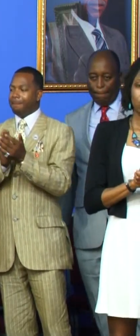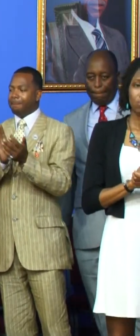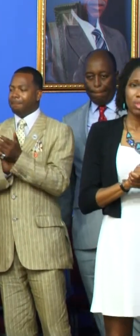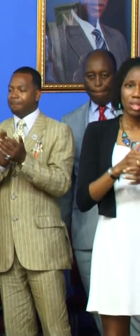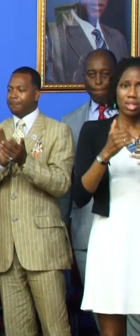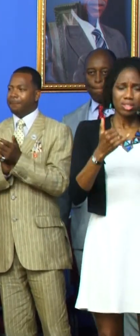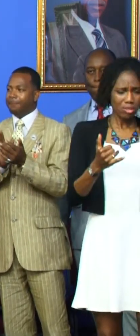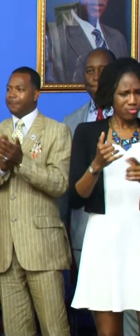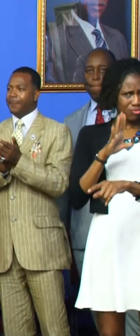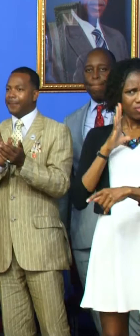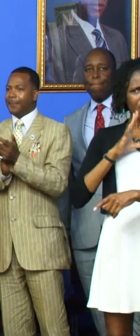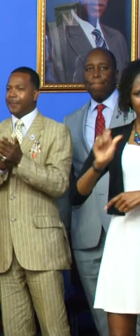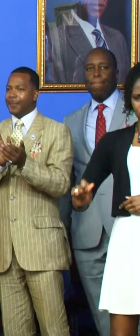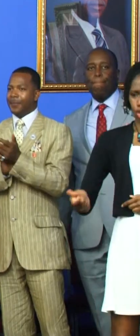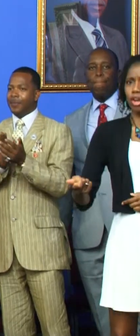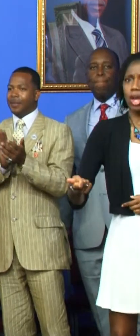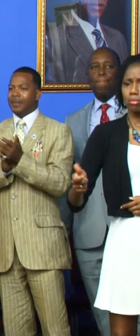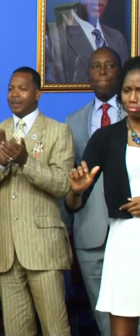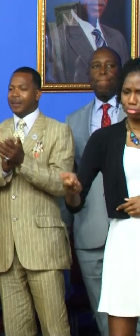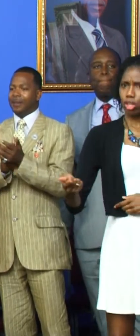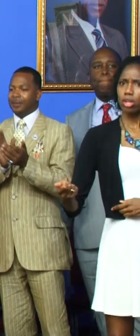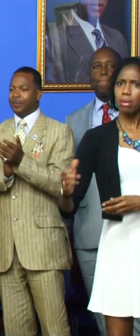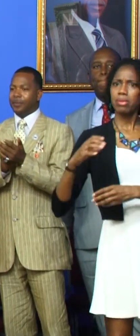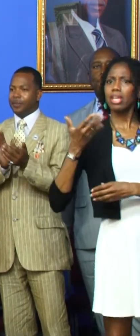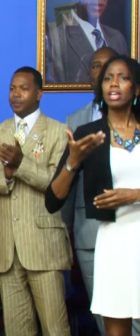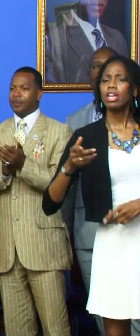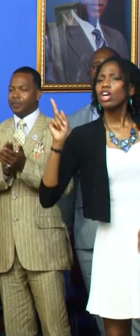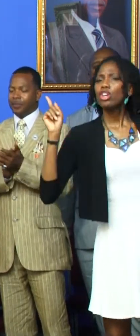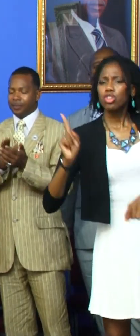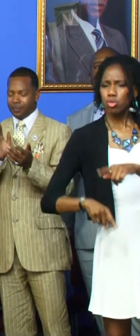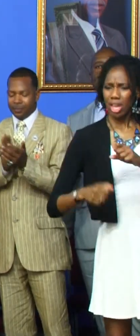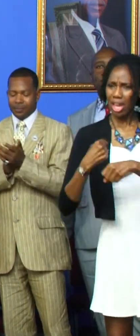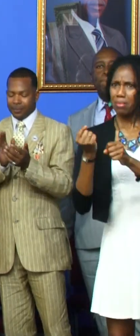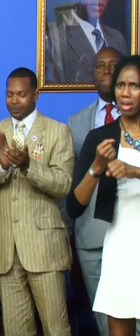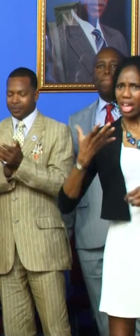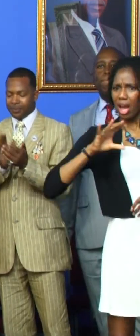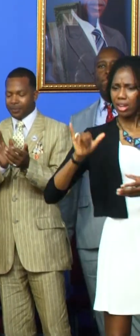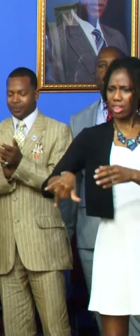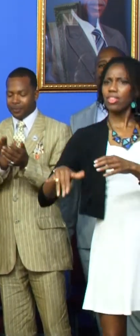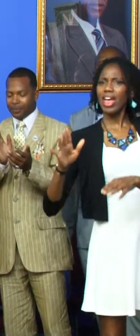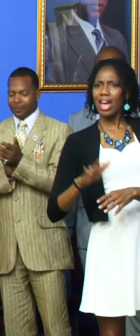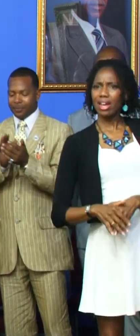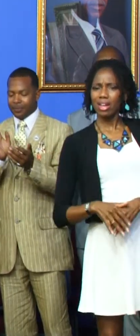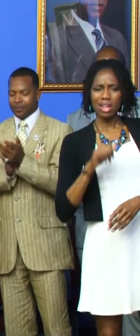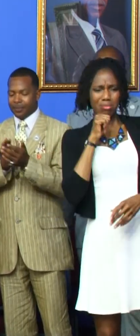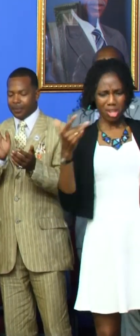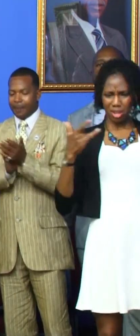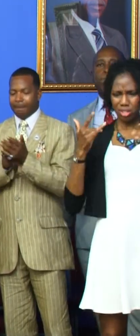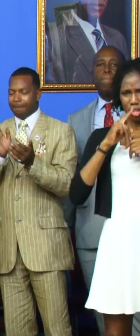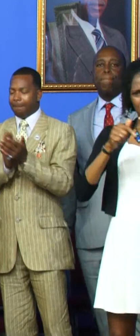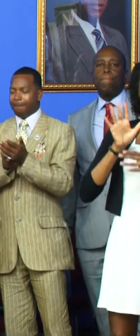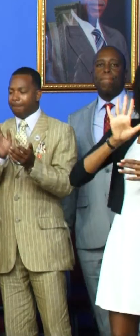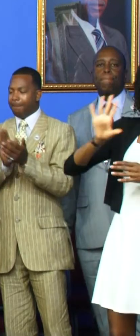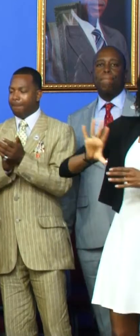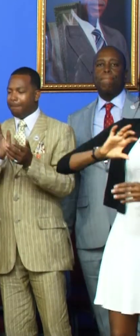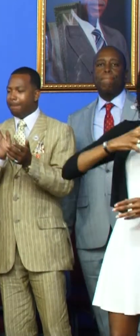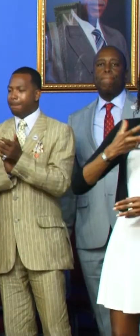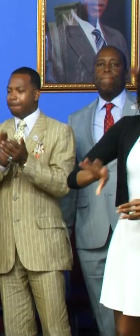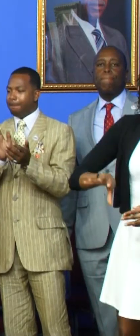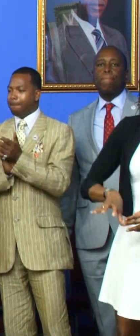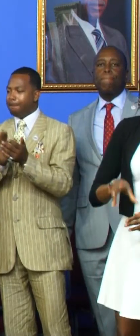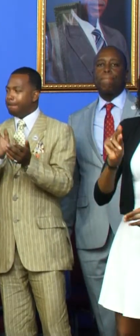Turn up the heat. You can't get it hotter than this. I ain't worried about your heat. I serve